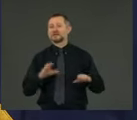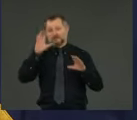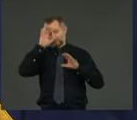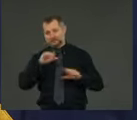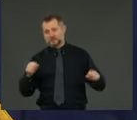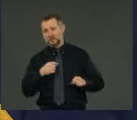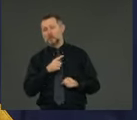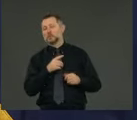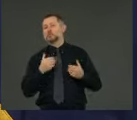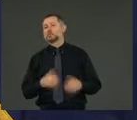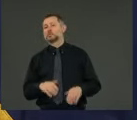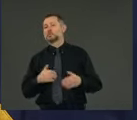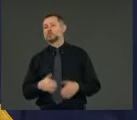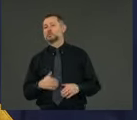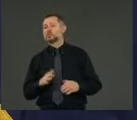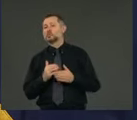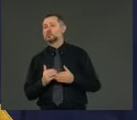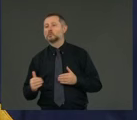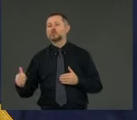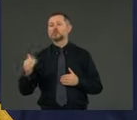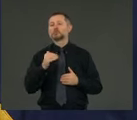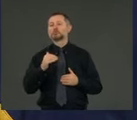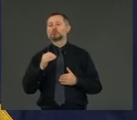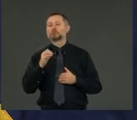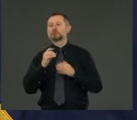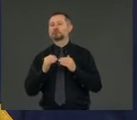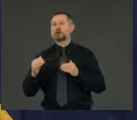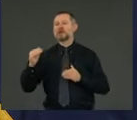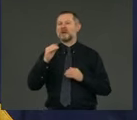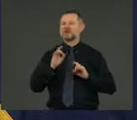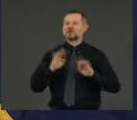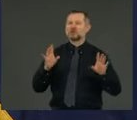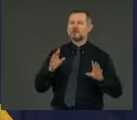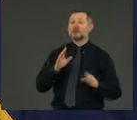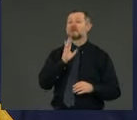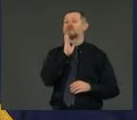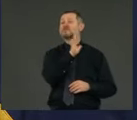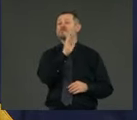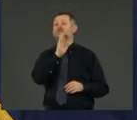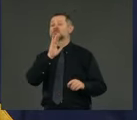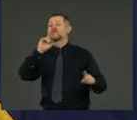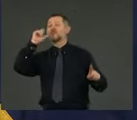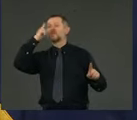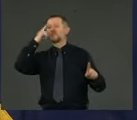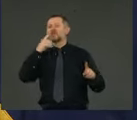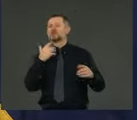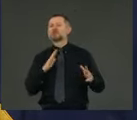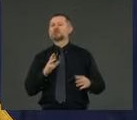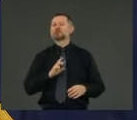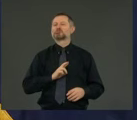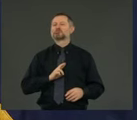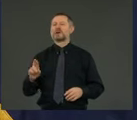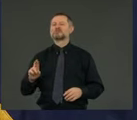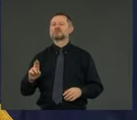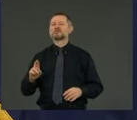too extreme for his extreme conservative judges. That's saying